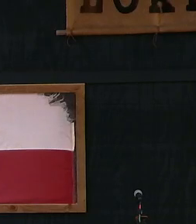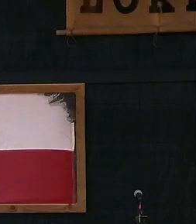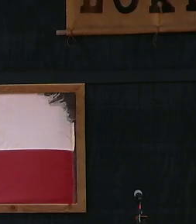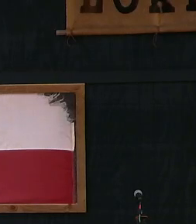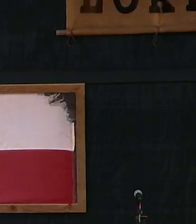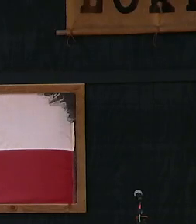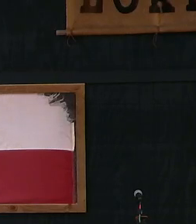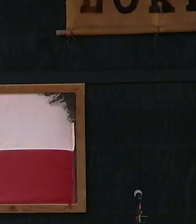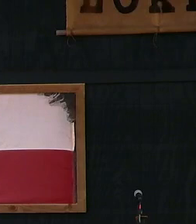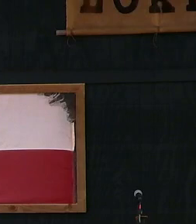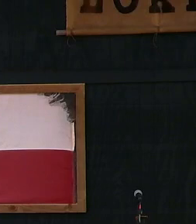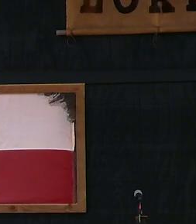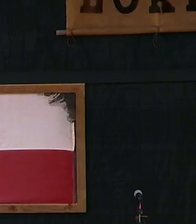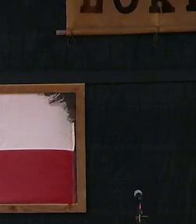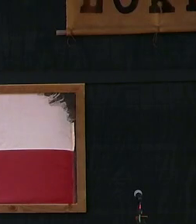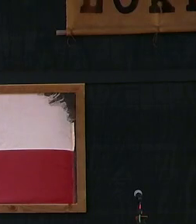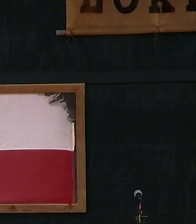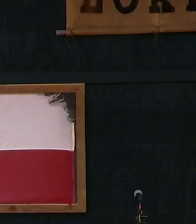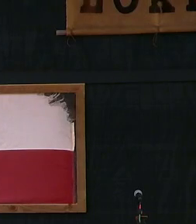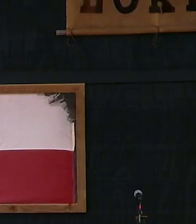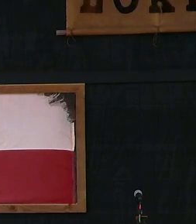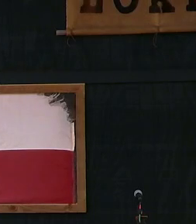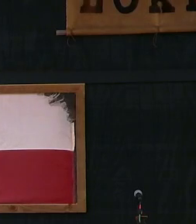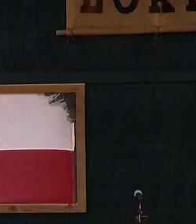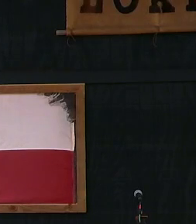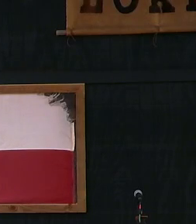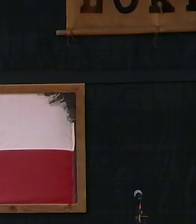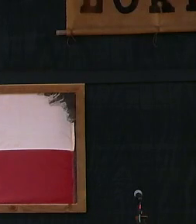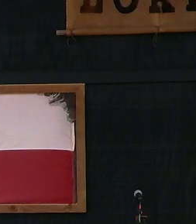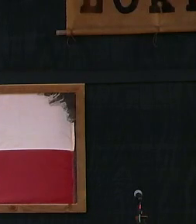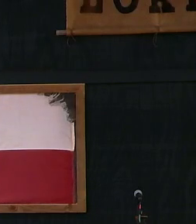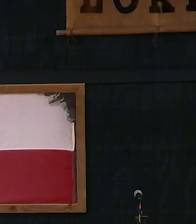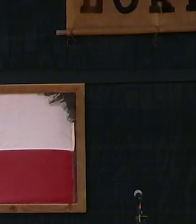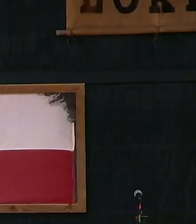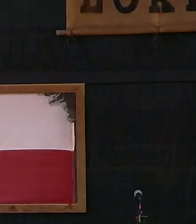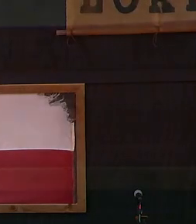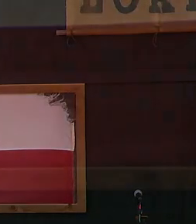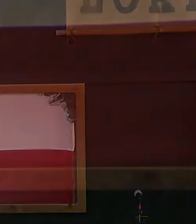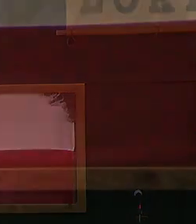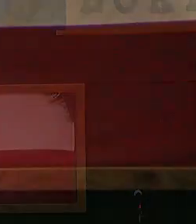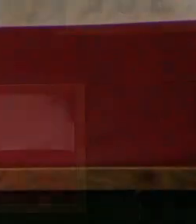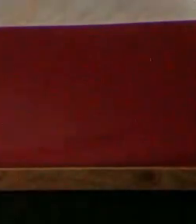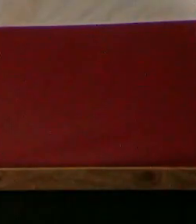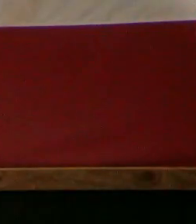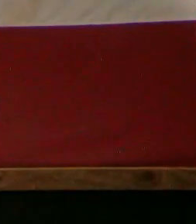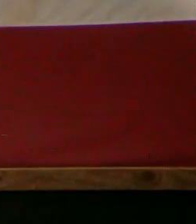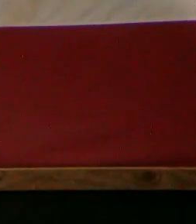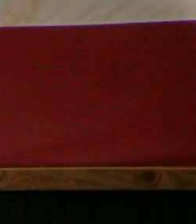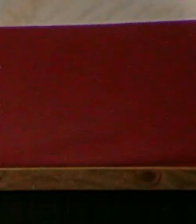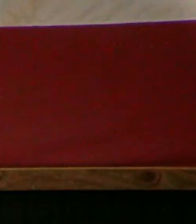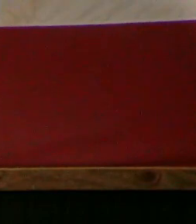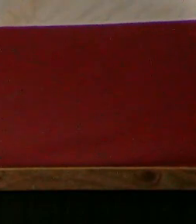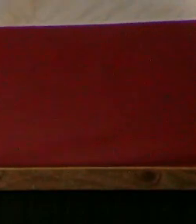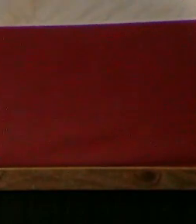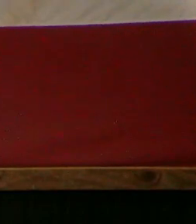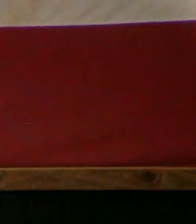Let me pray. Father, your people have come to hear your word, to be set free.